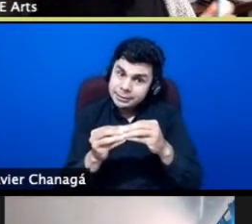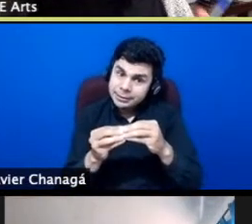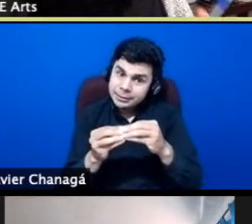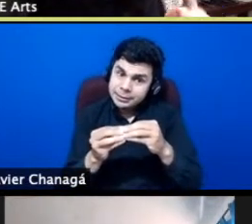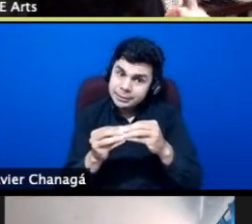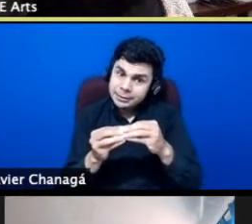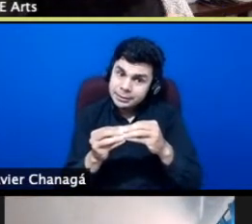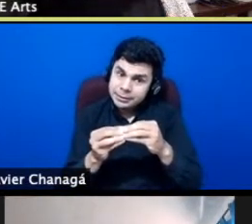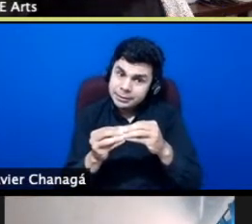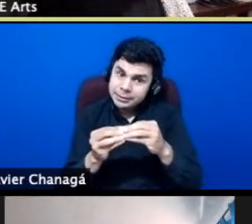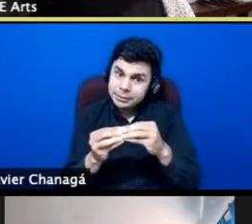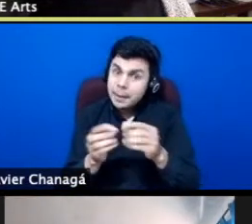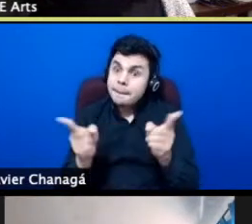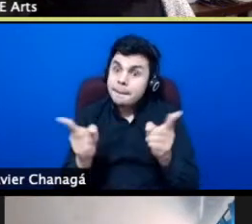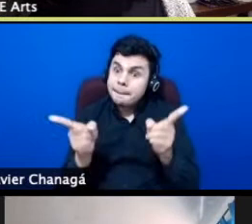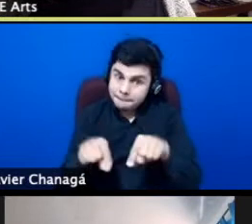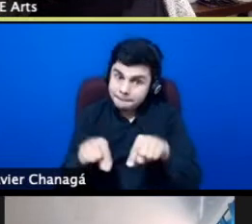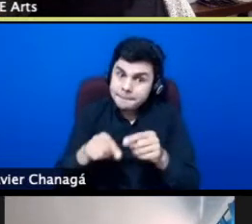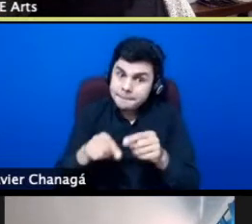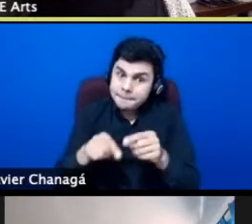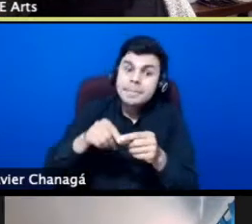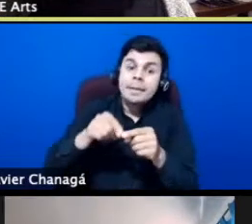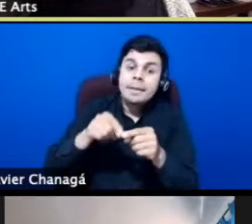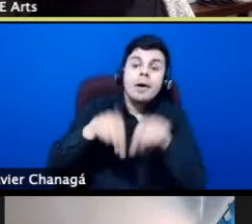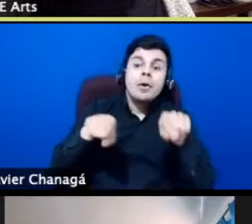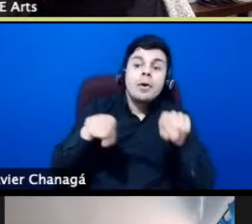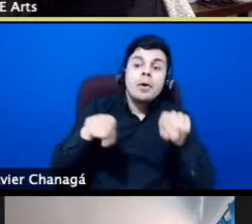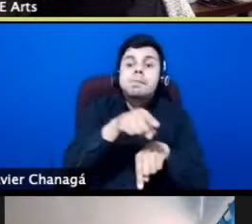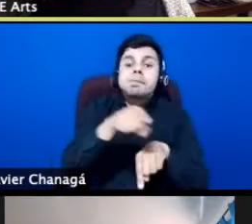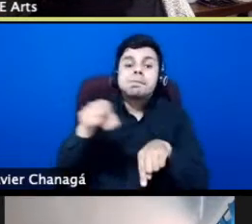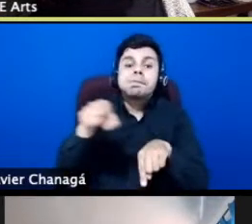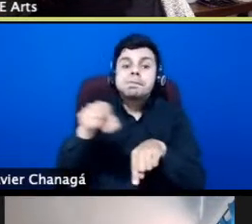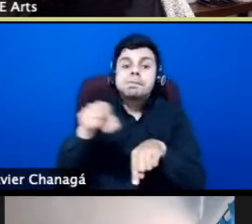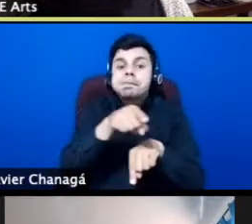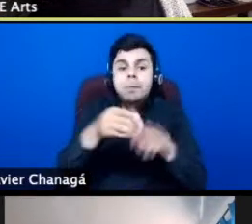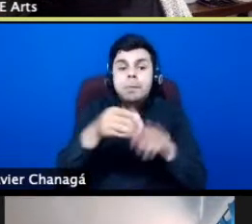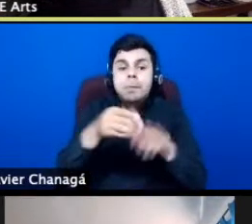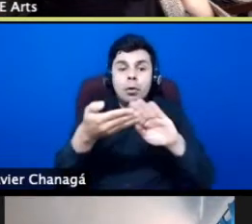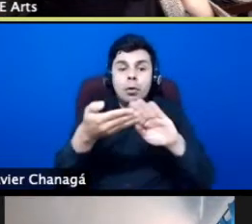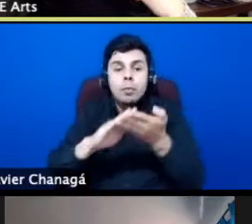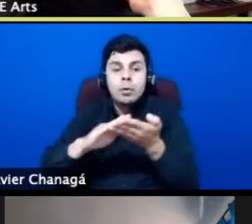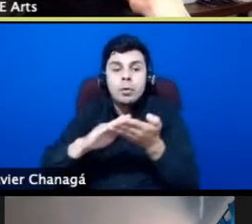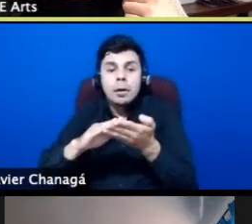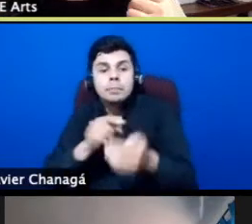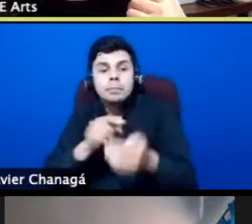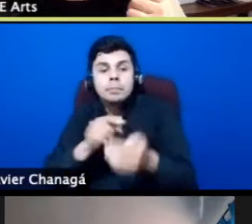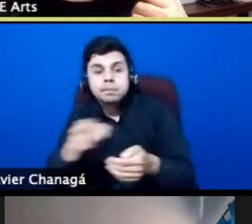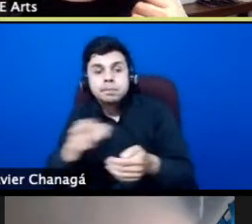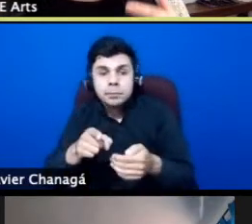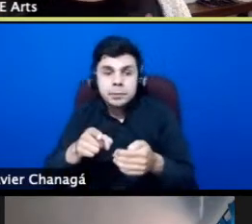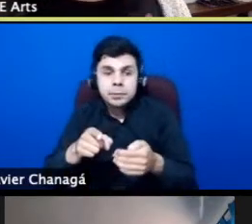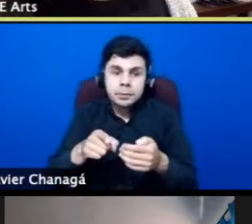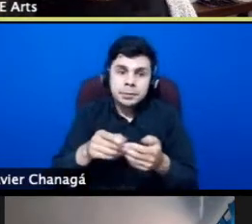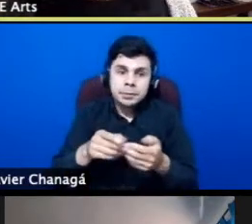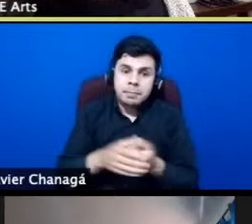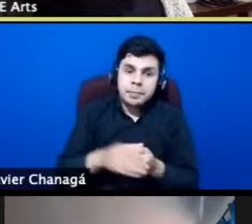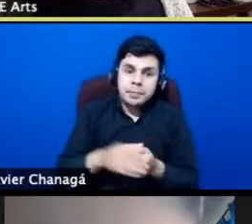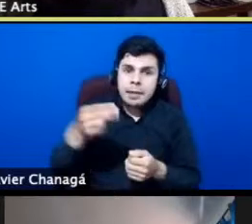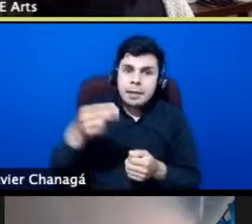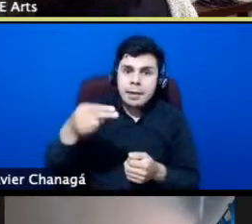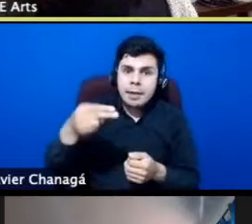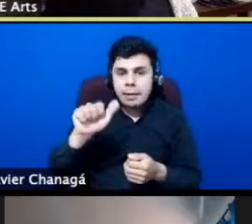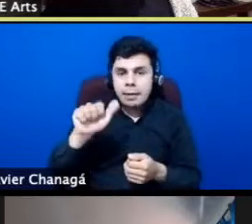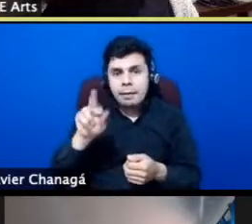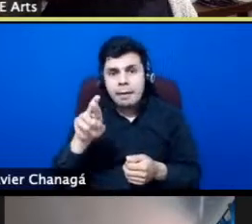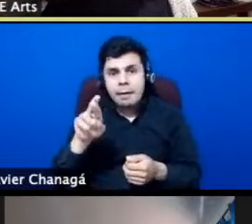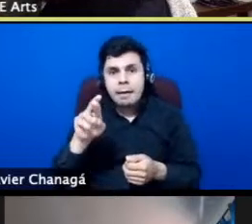que tenemos de las comunidades de Hard to Hear. ¿Cómo se dice eso en español? ¿Alguno de los intérpretes,